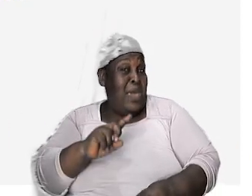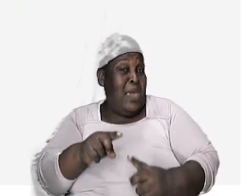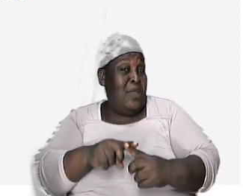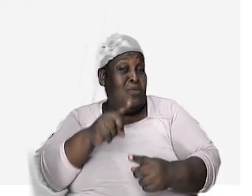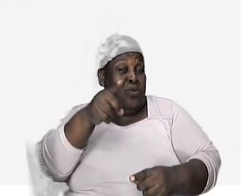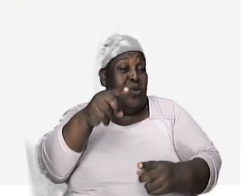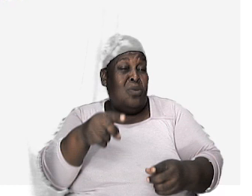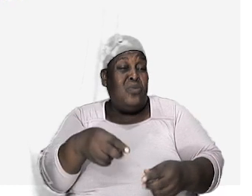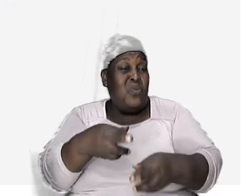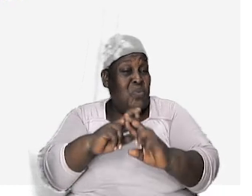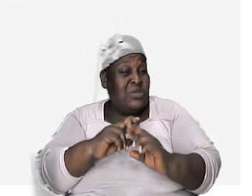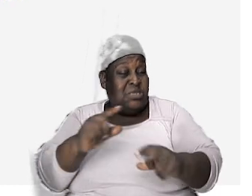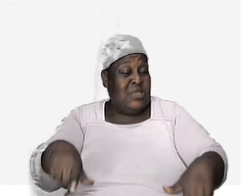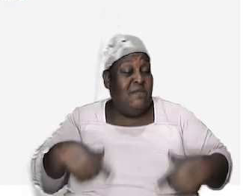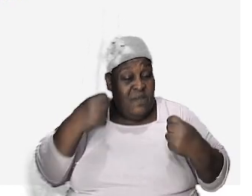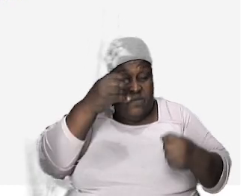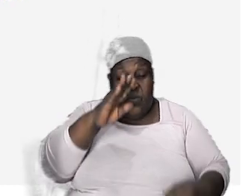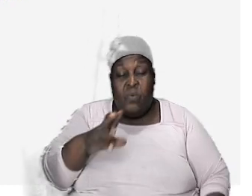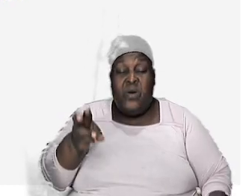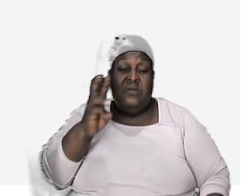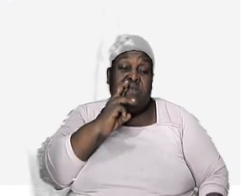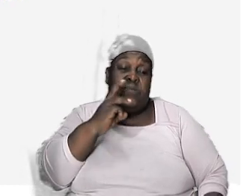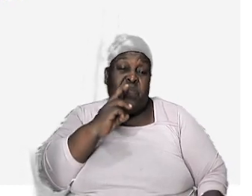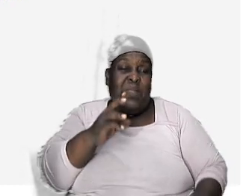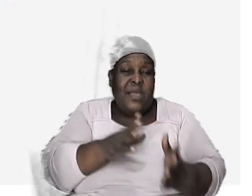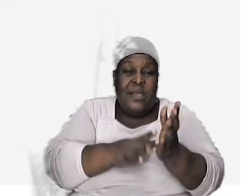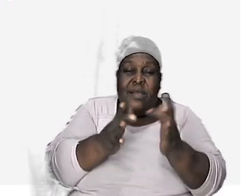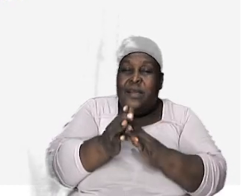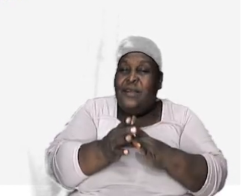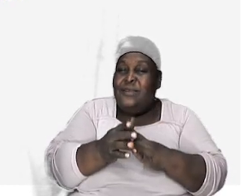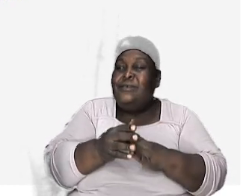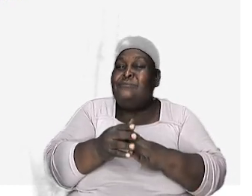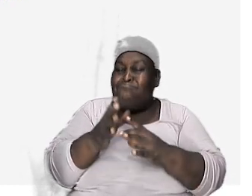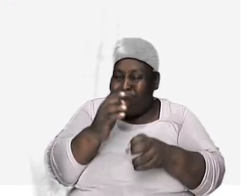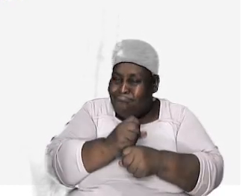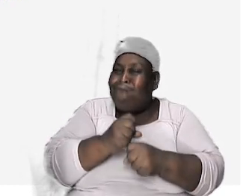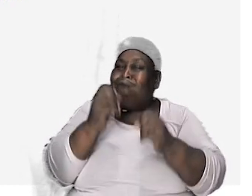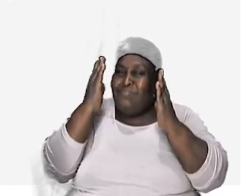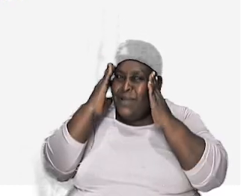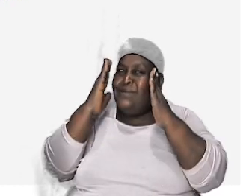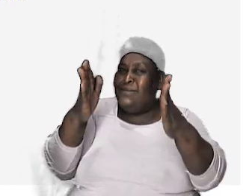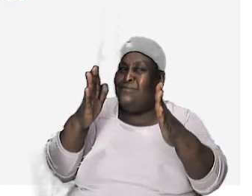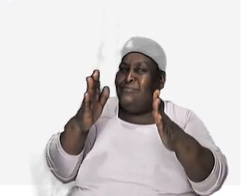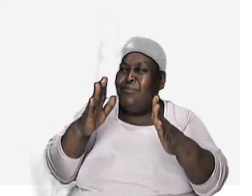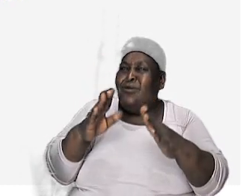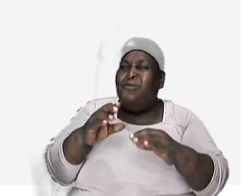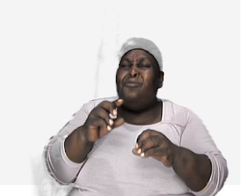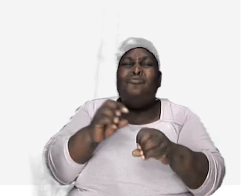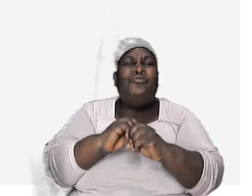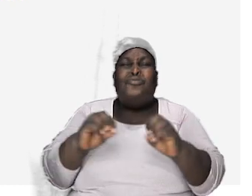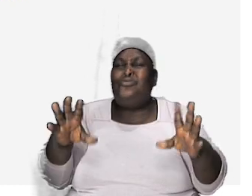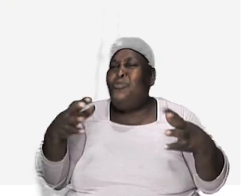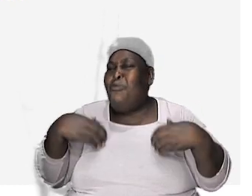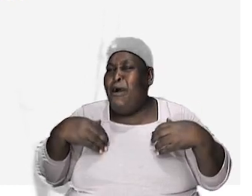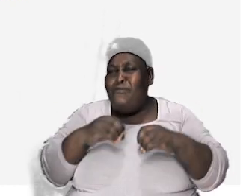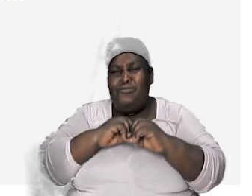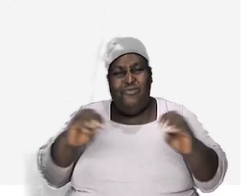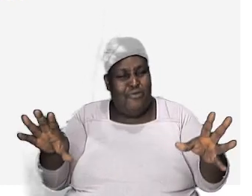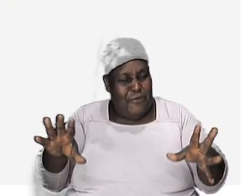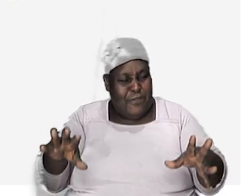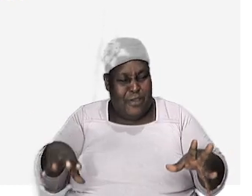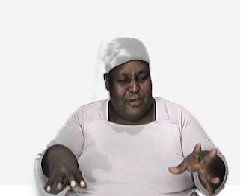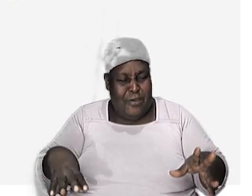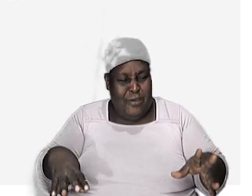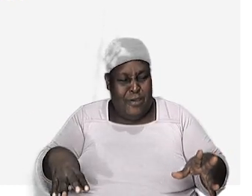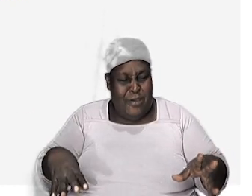her attention and say, what water you are talking about? You don't even have anything to draw with. But yet still you promise me living